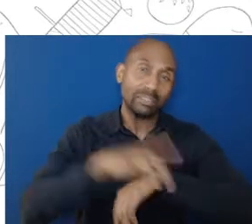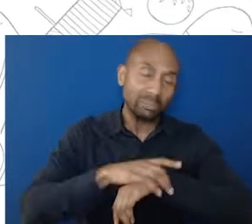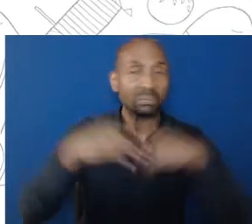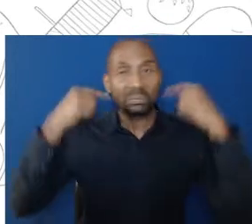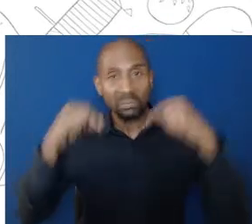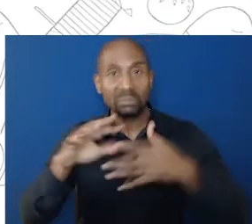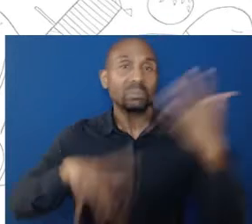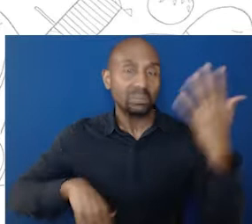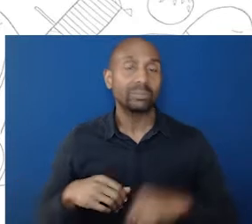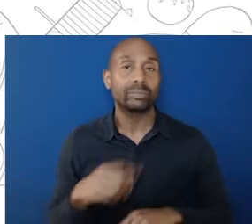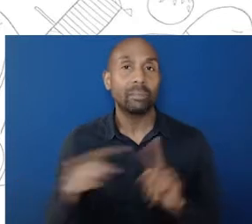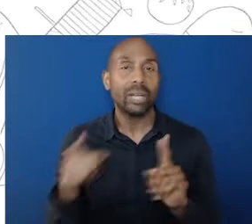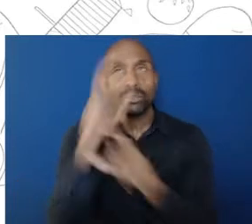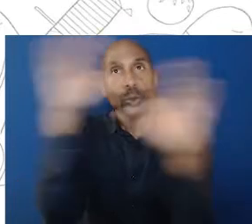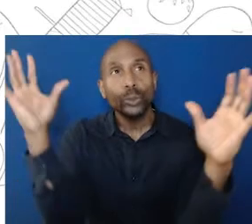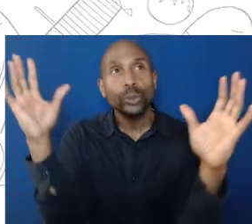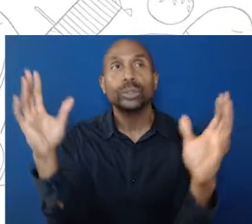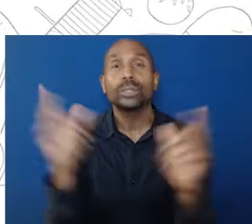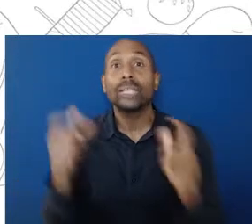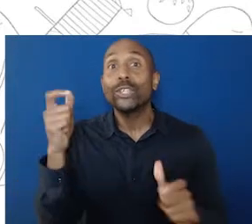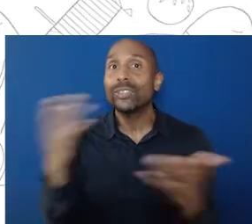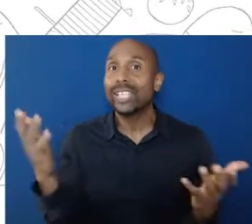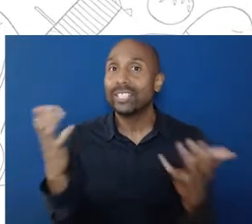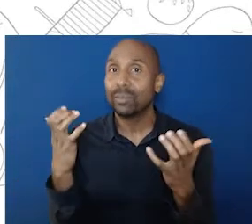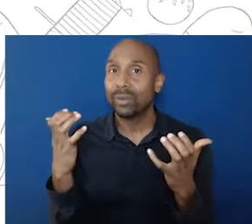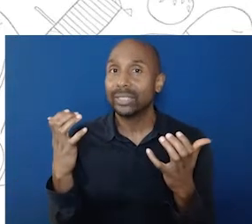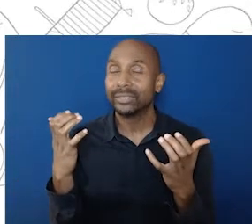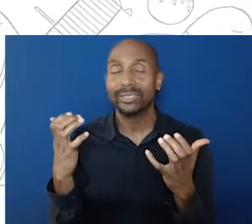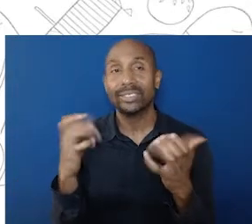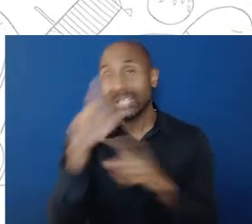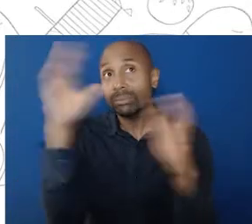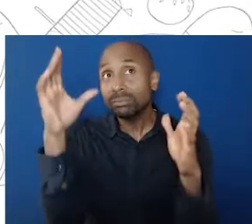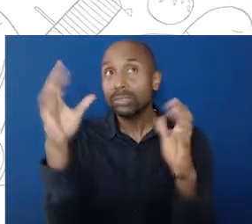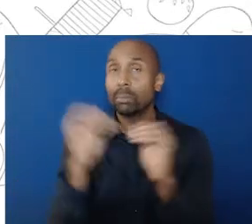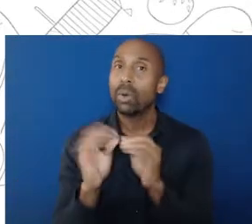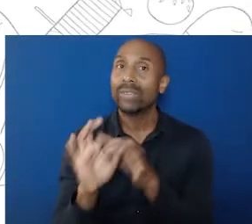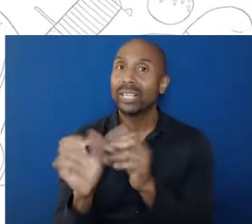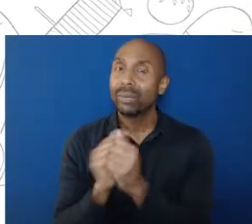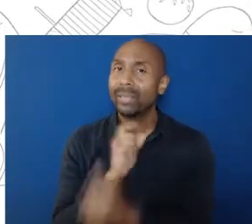see. And I didn't see them in jewelry. I started to see them in metal. And